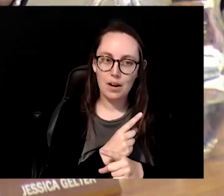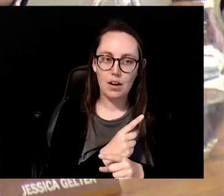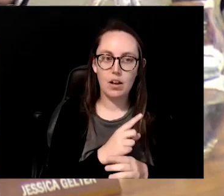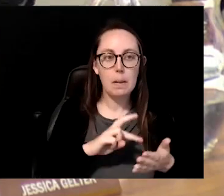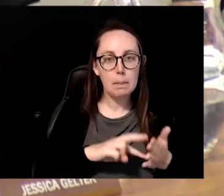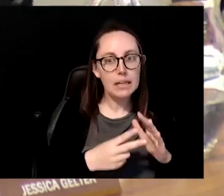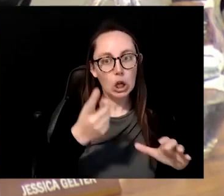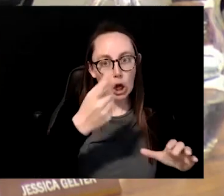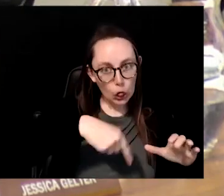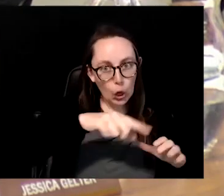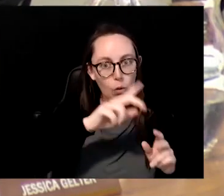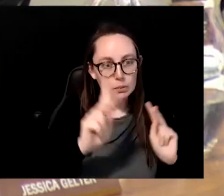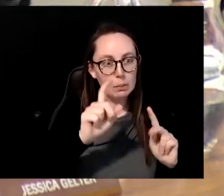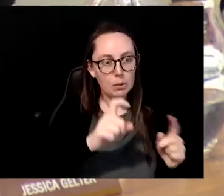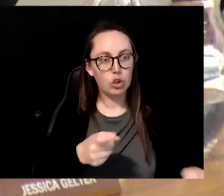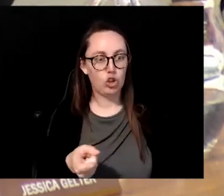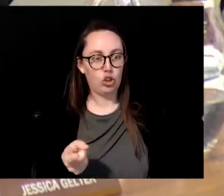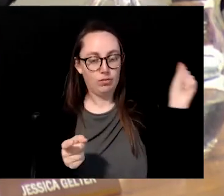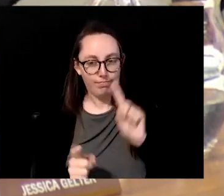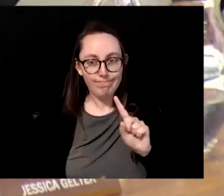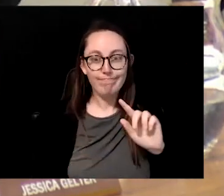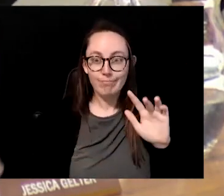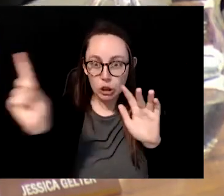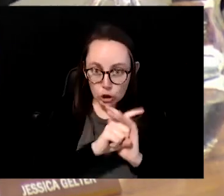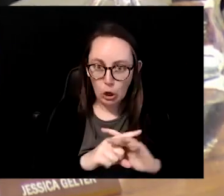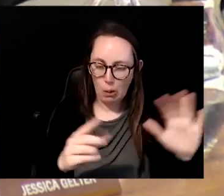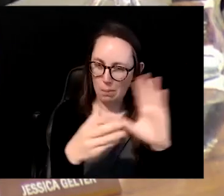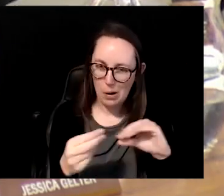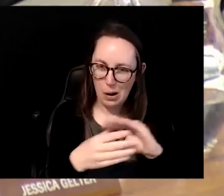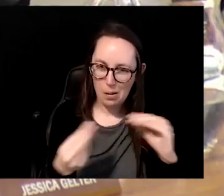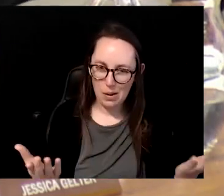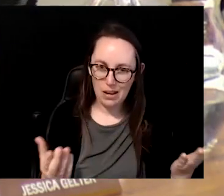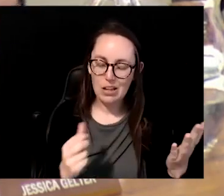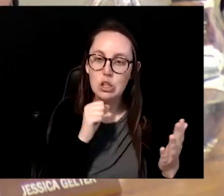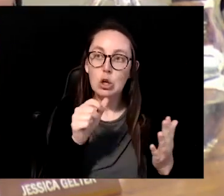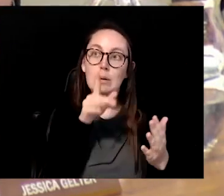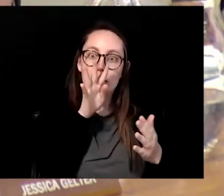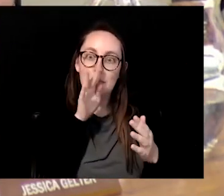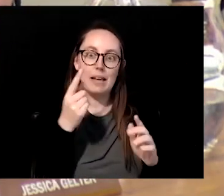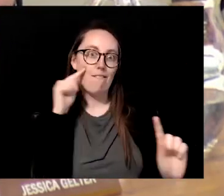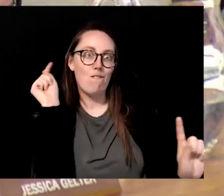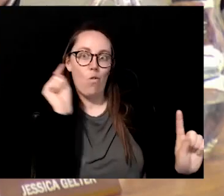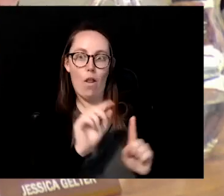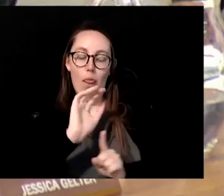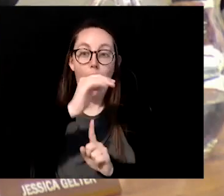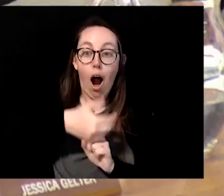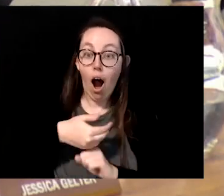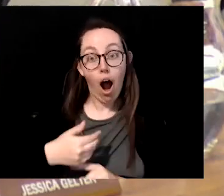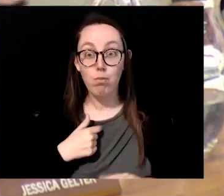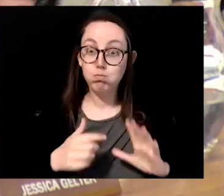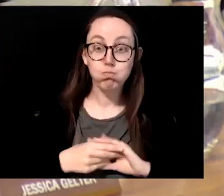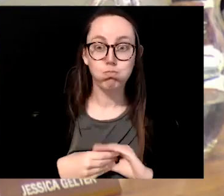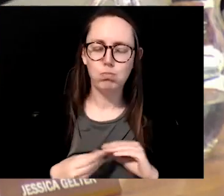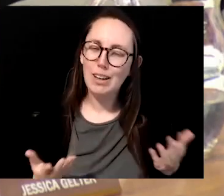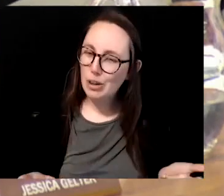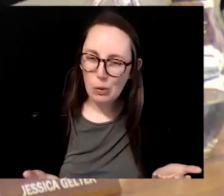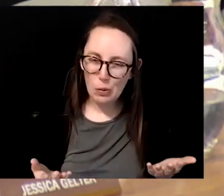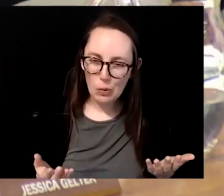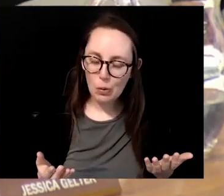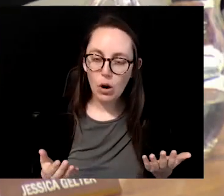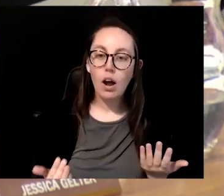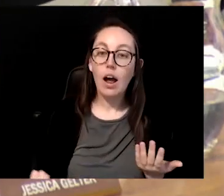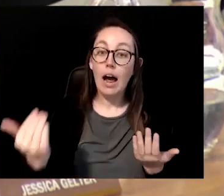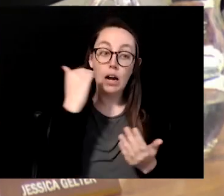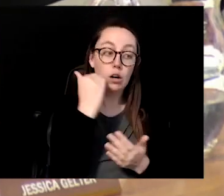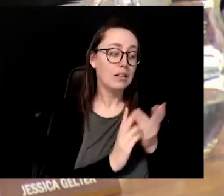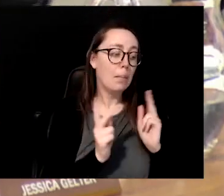here you know if they don't feel like not everybody loves coming to a public meeting or feels confident coming to a public meeting they can certainly email that